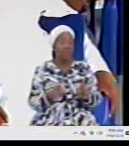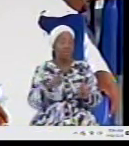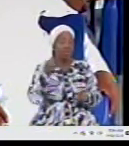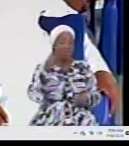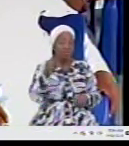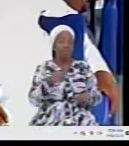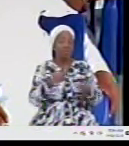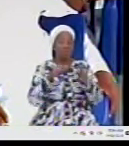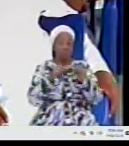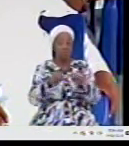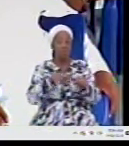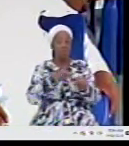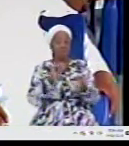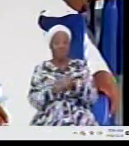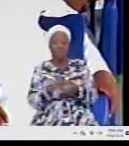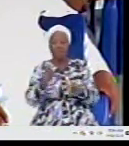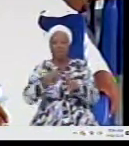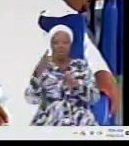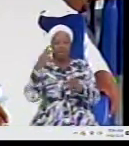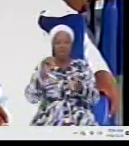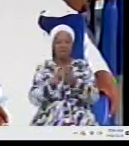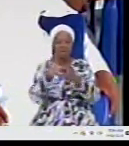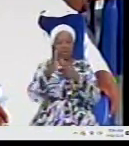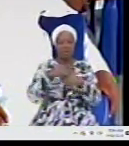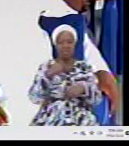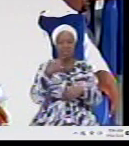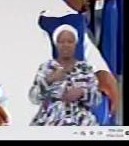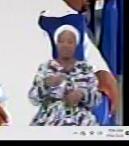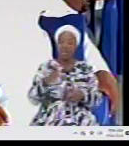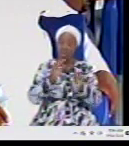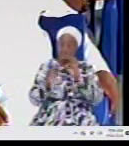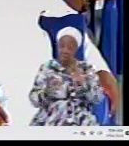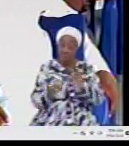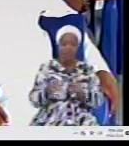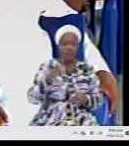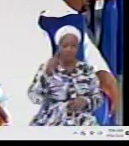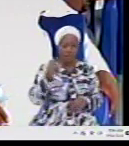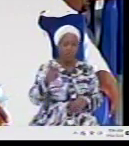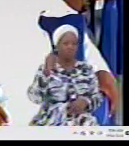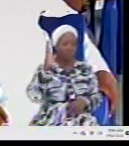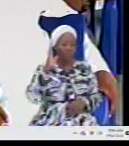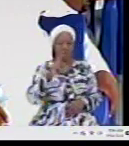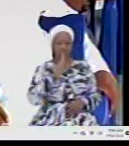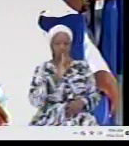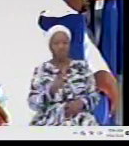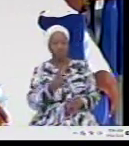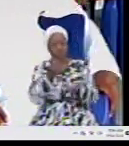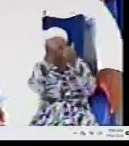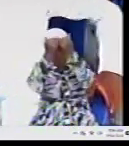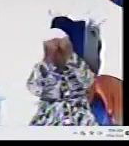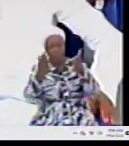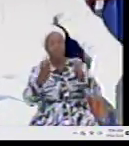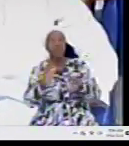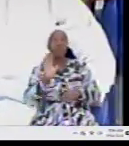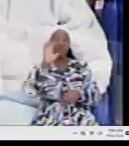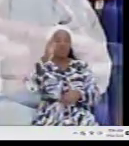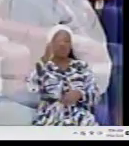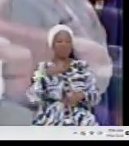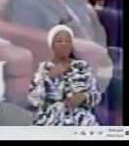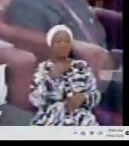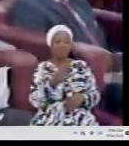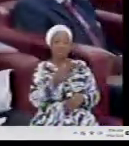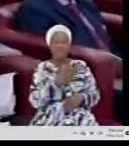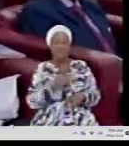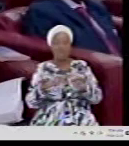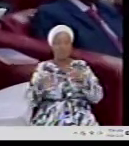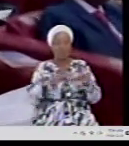to look at the condition. He says, if thou shalt indeed obey his voice and